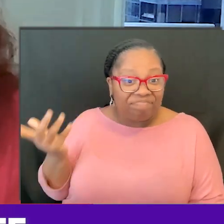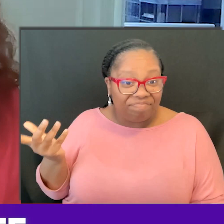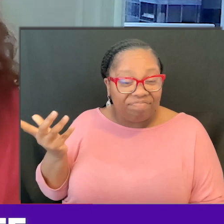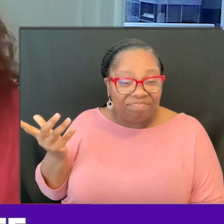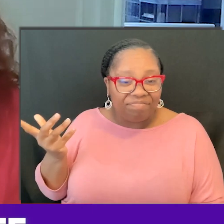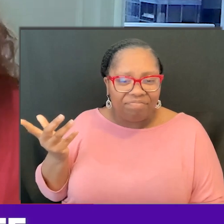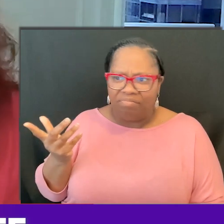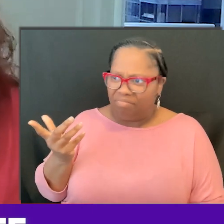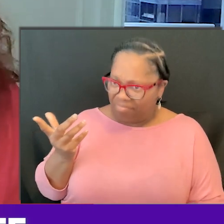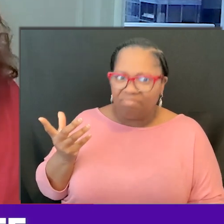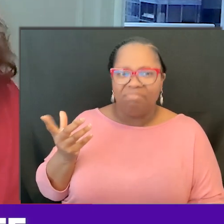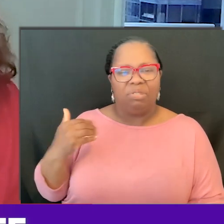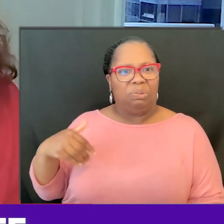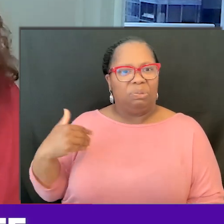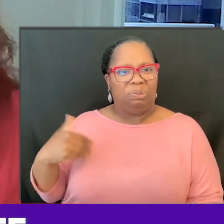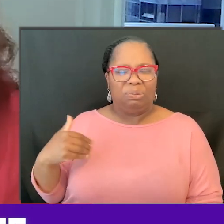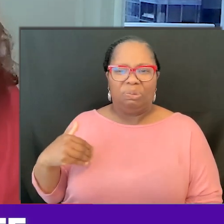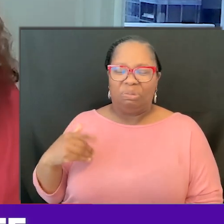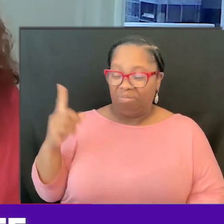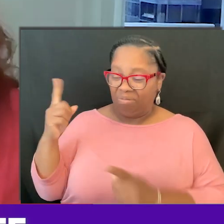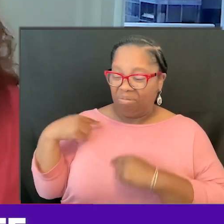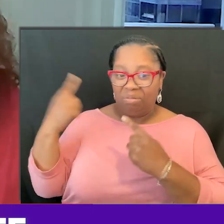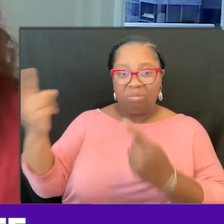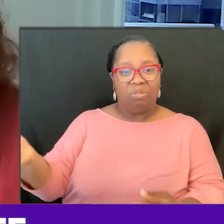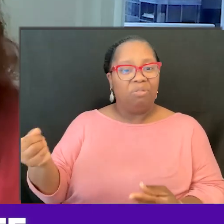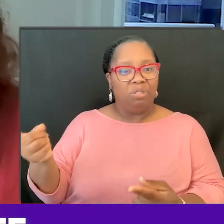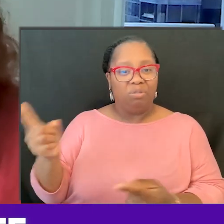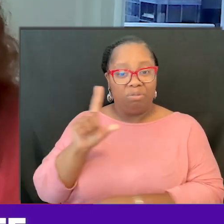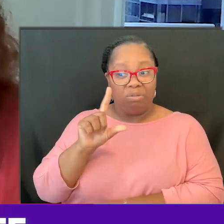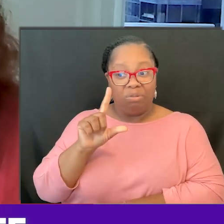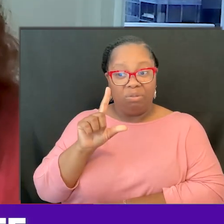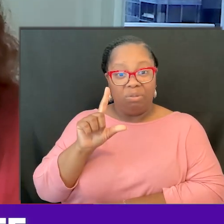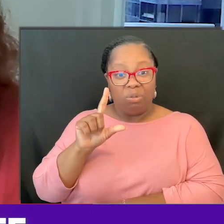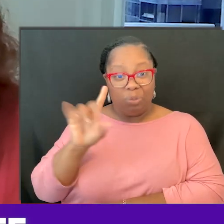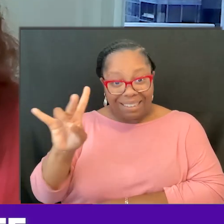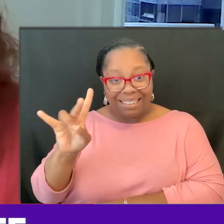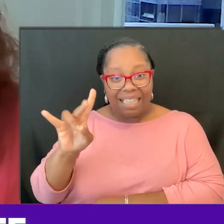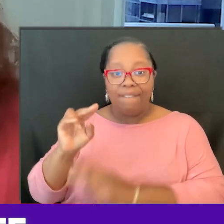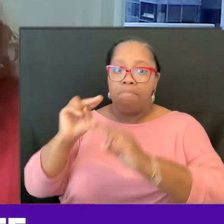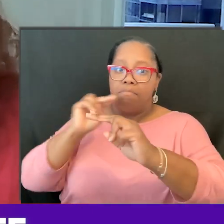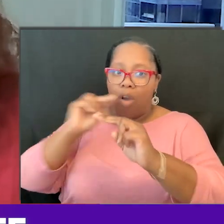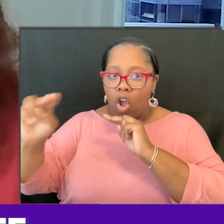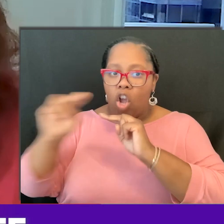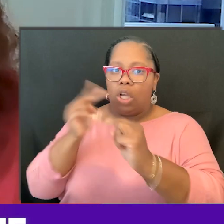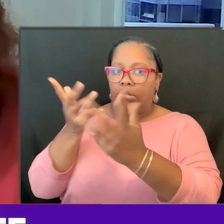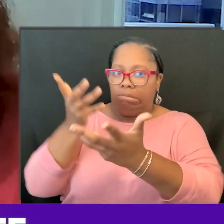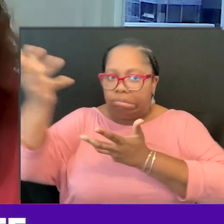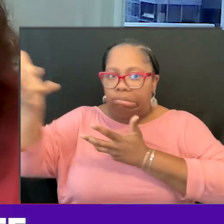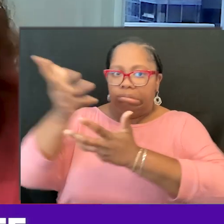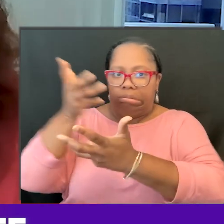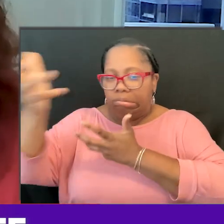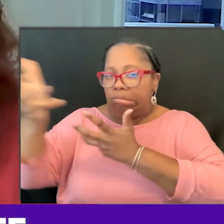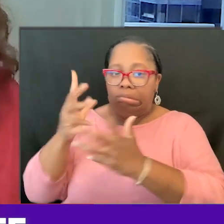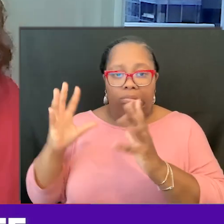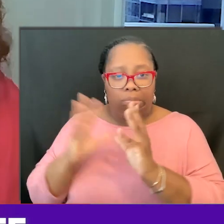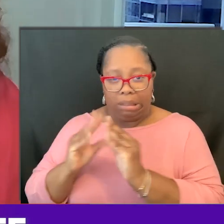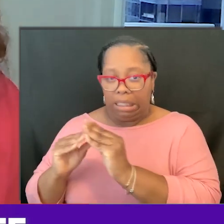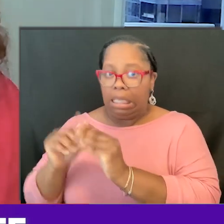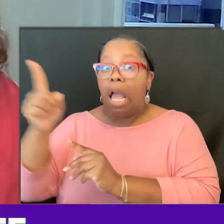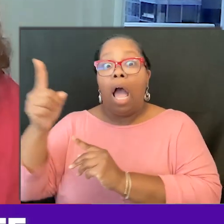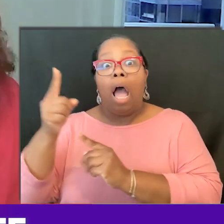moved in over 27 bargaining sessions, it's not nearly